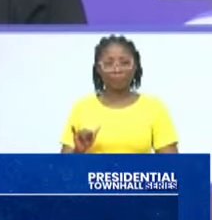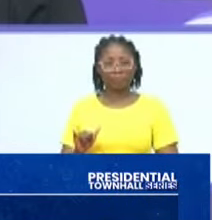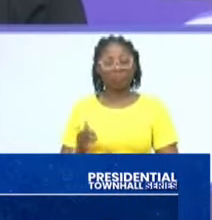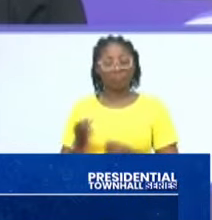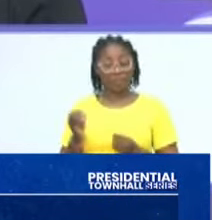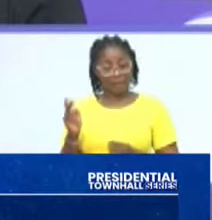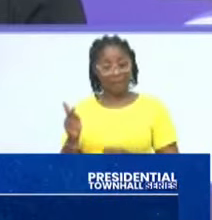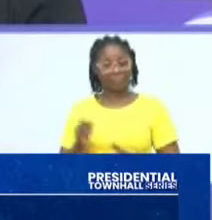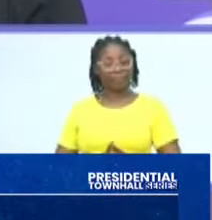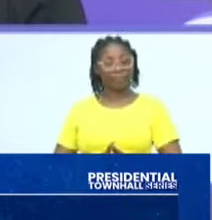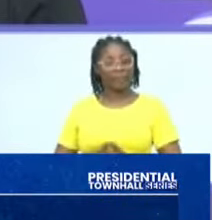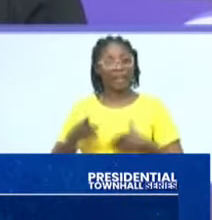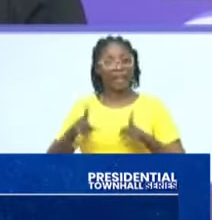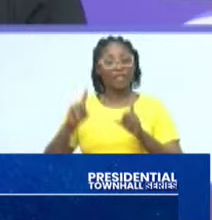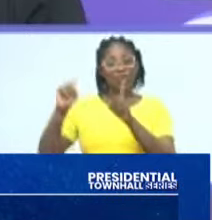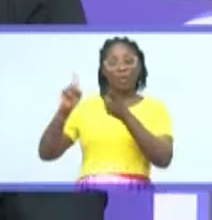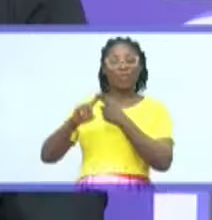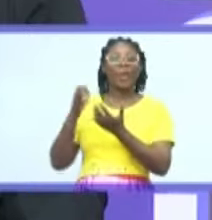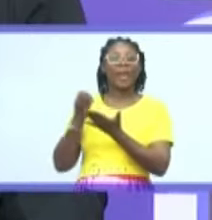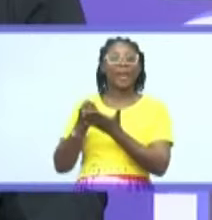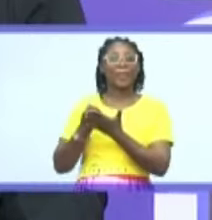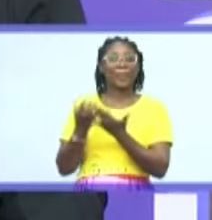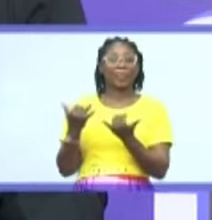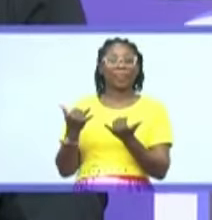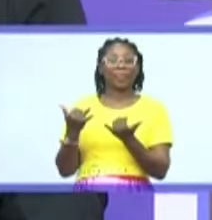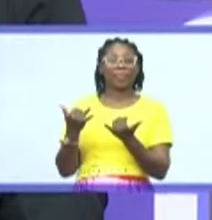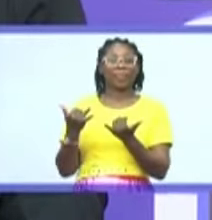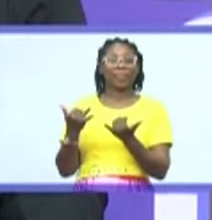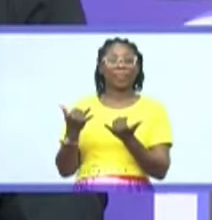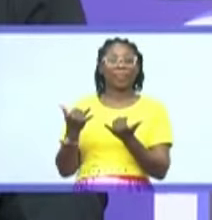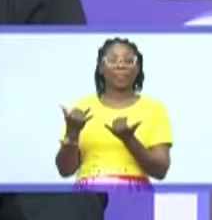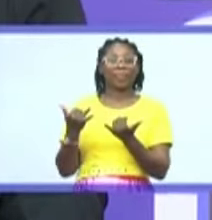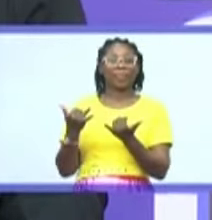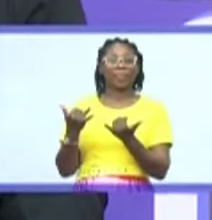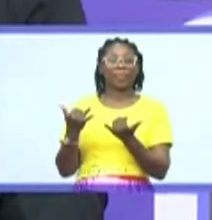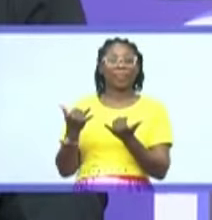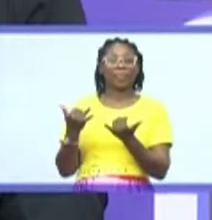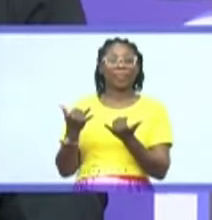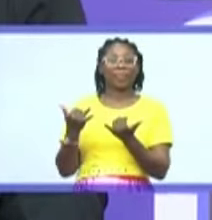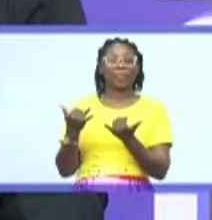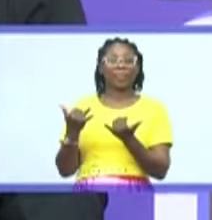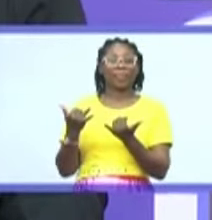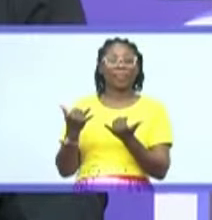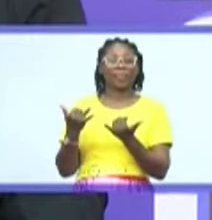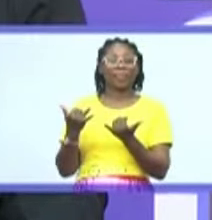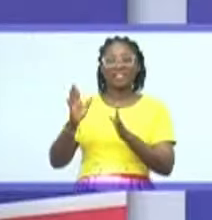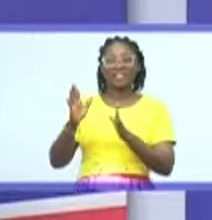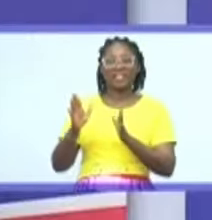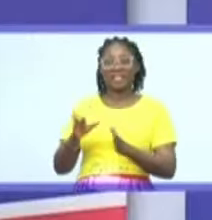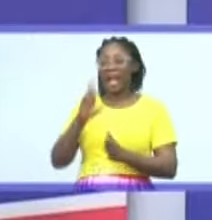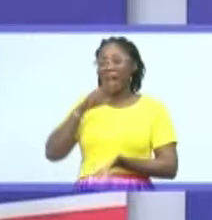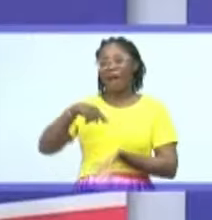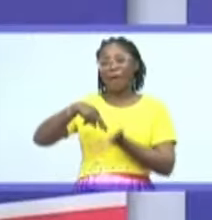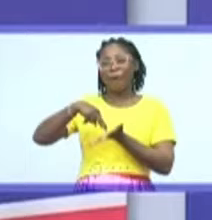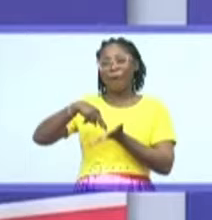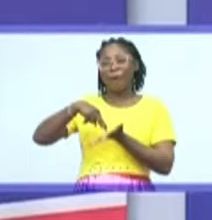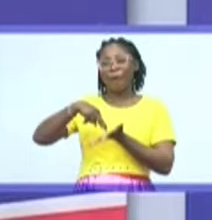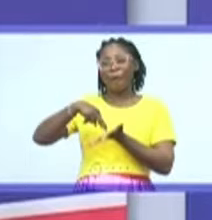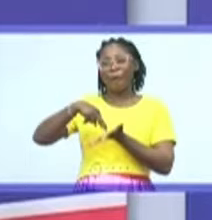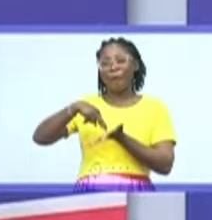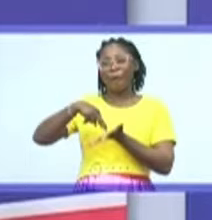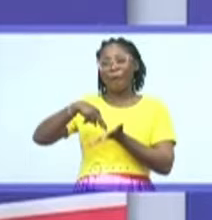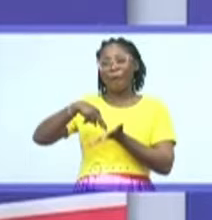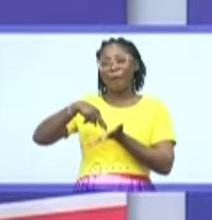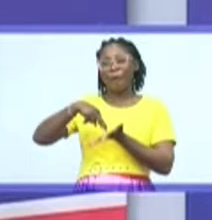Let's go to the economy now. The National Association of Traders, they are represented here,